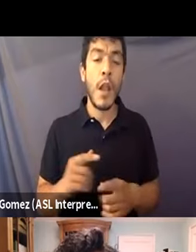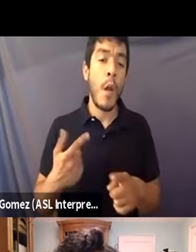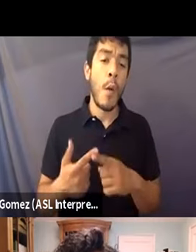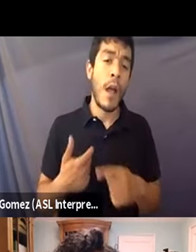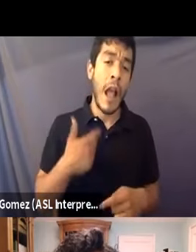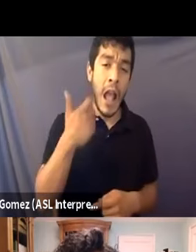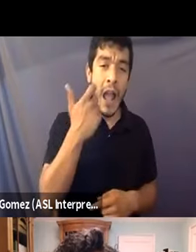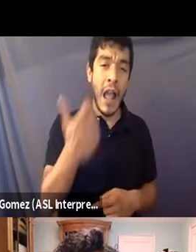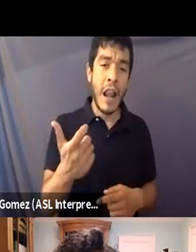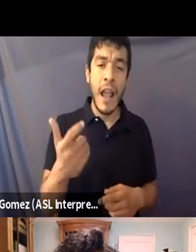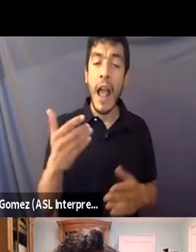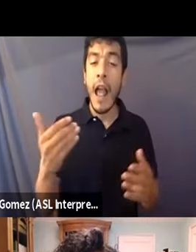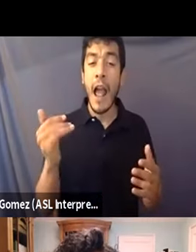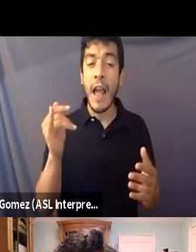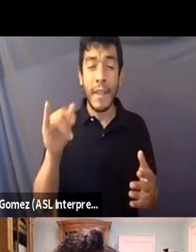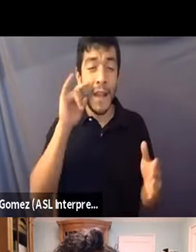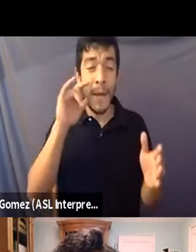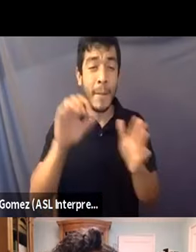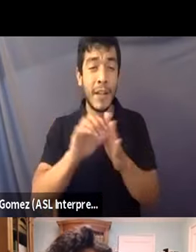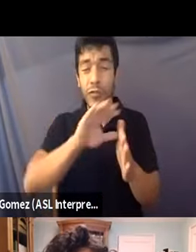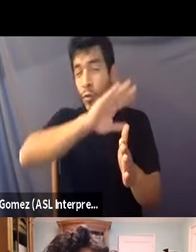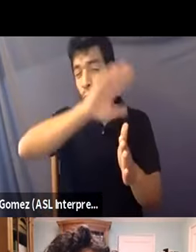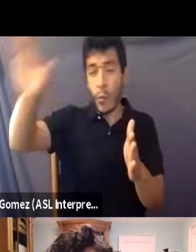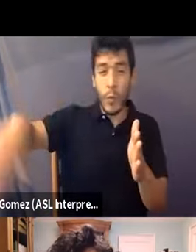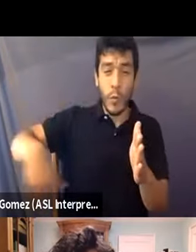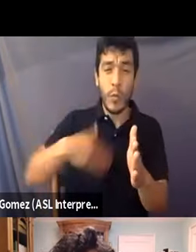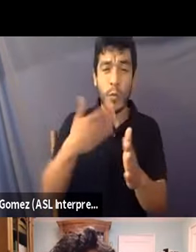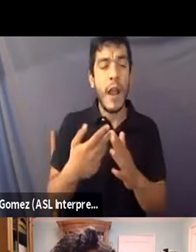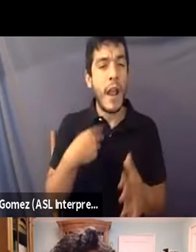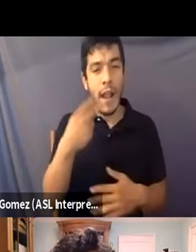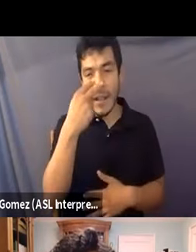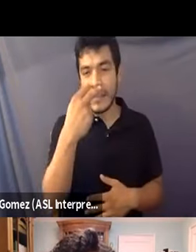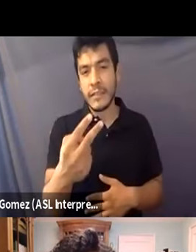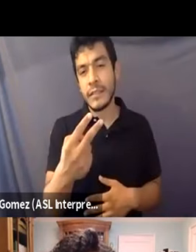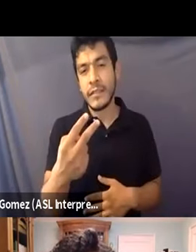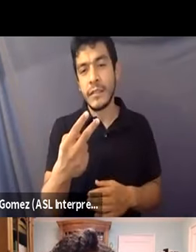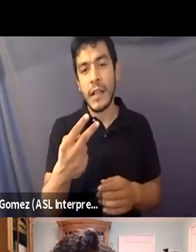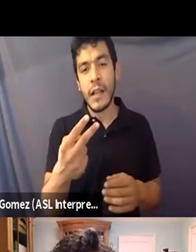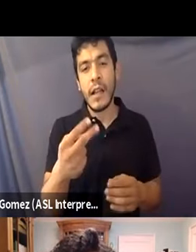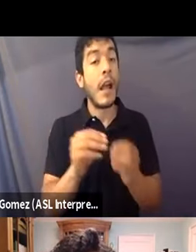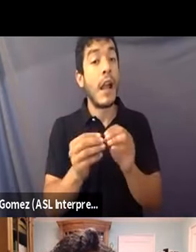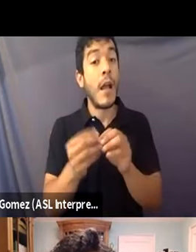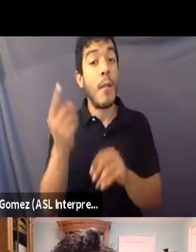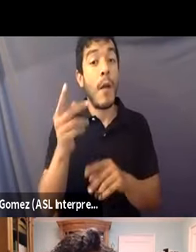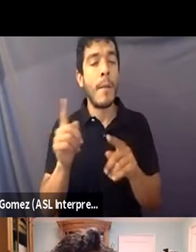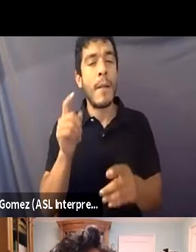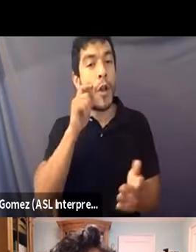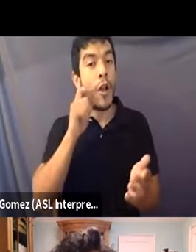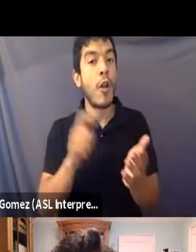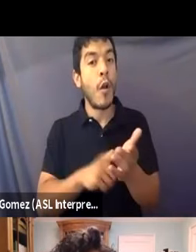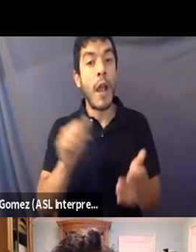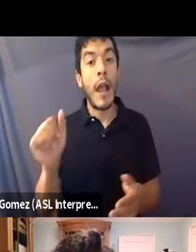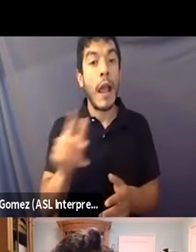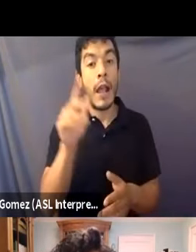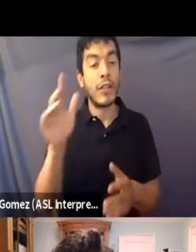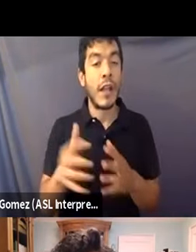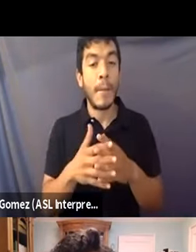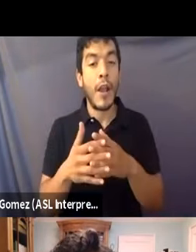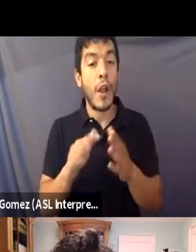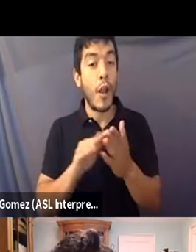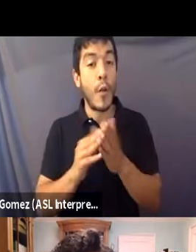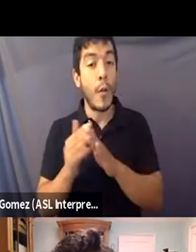overall picture, in Georgia, I see that, number one, people are noticing the Asian American community in a way that they didn't, that was